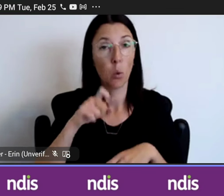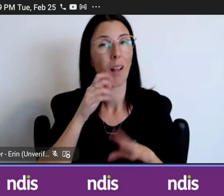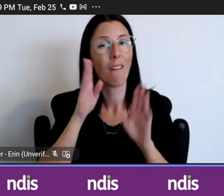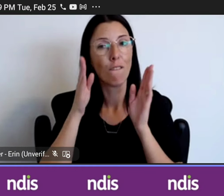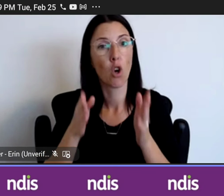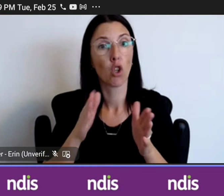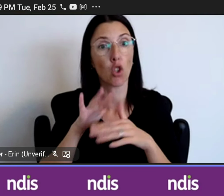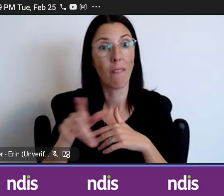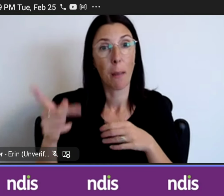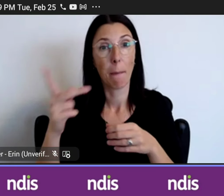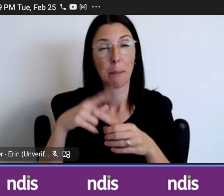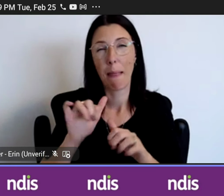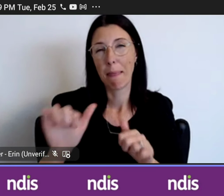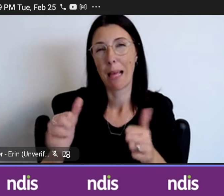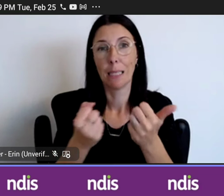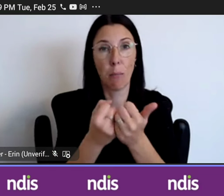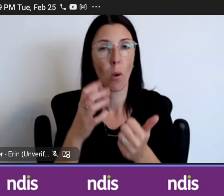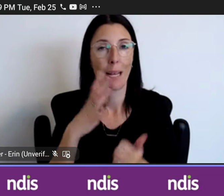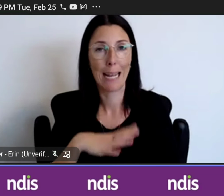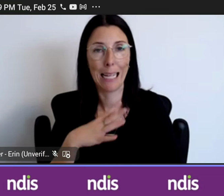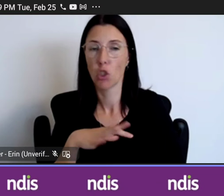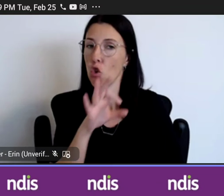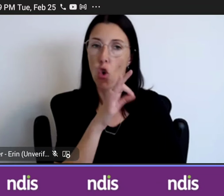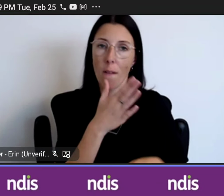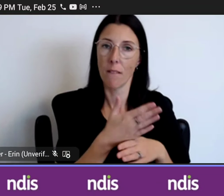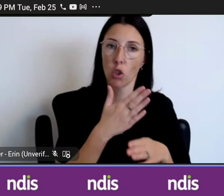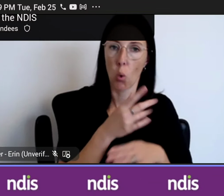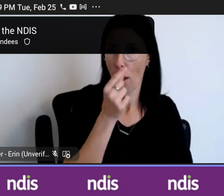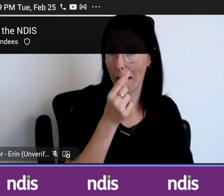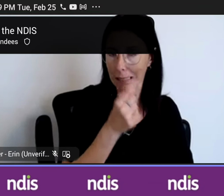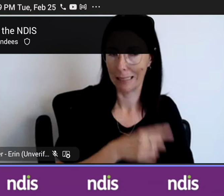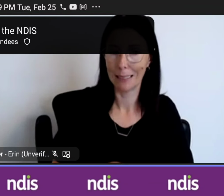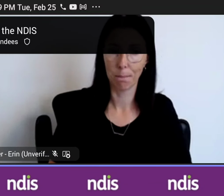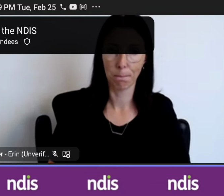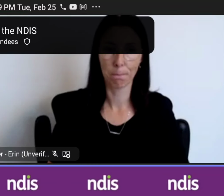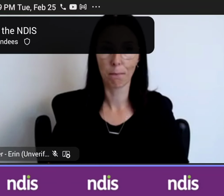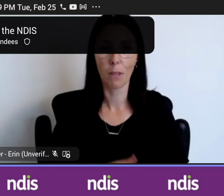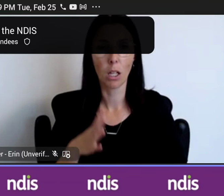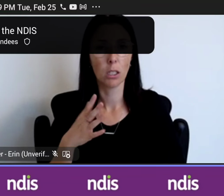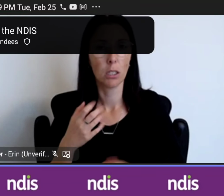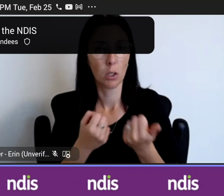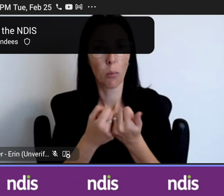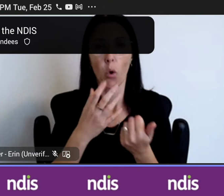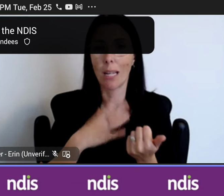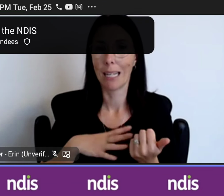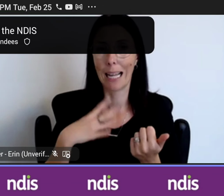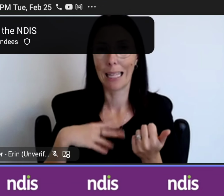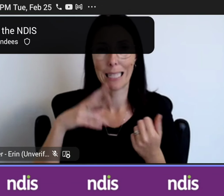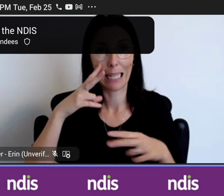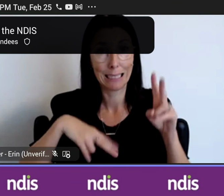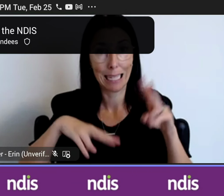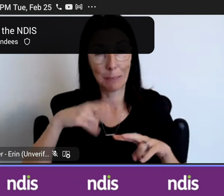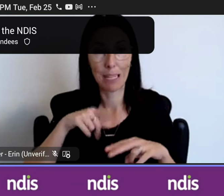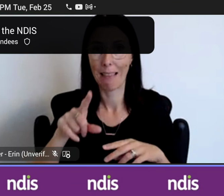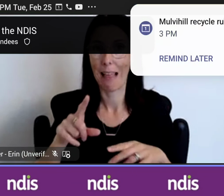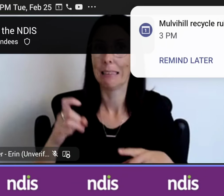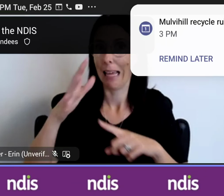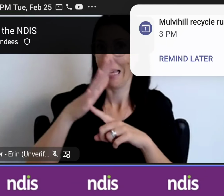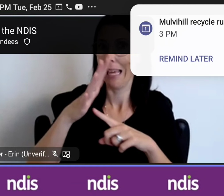needs rather than functional capacity. So support needs assessments are a key step in the NDIS